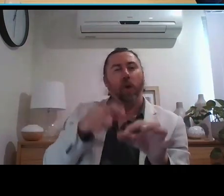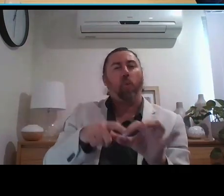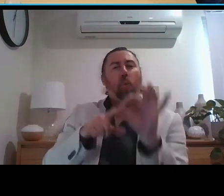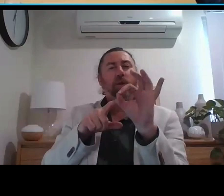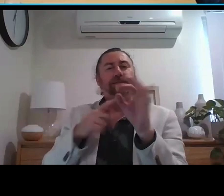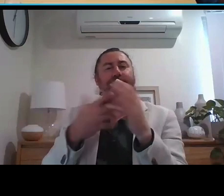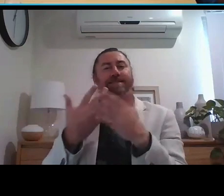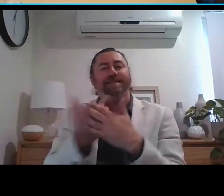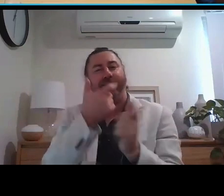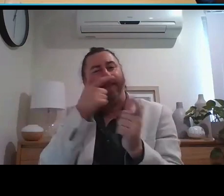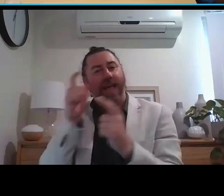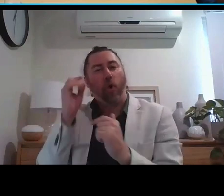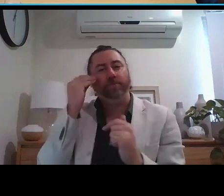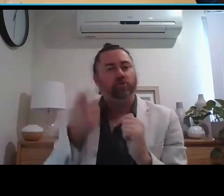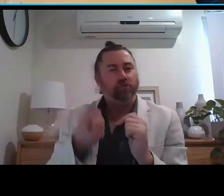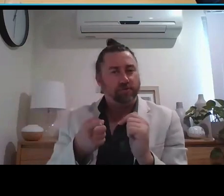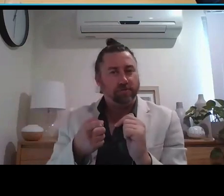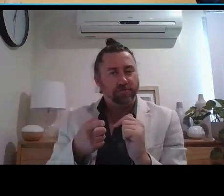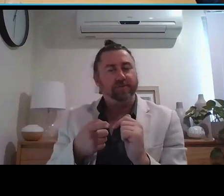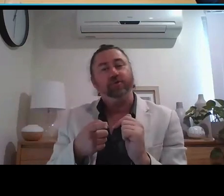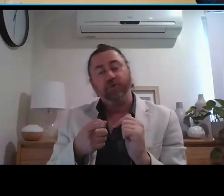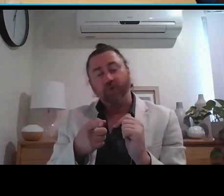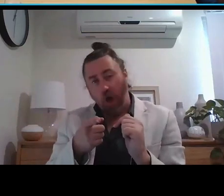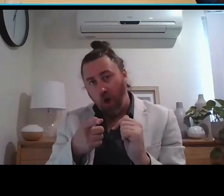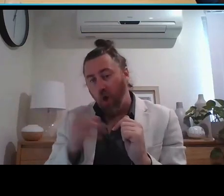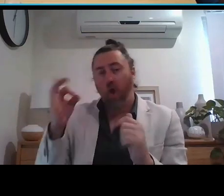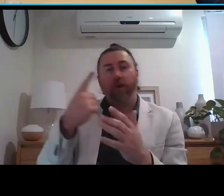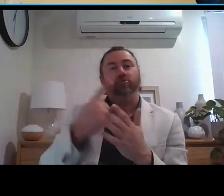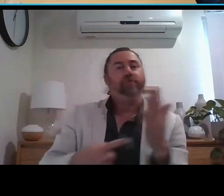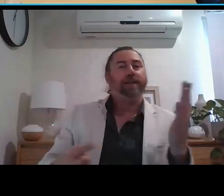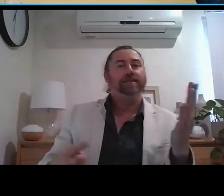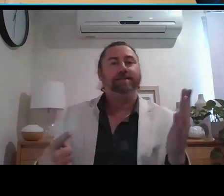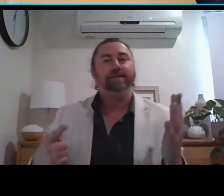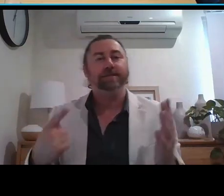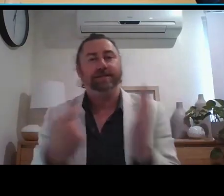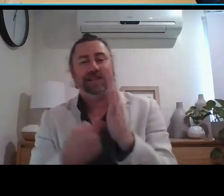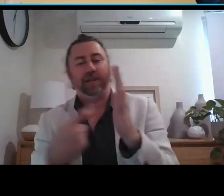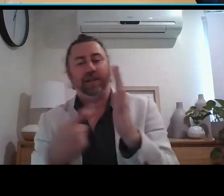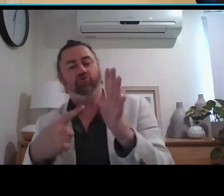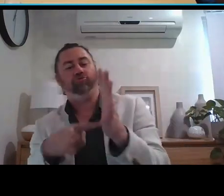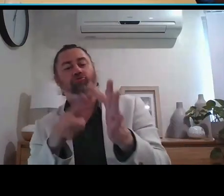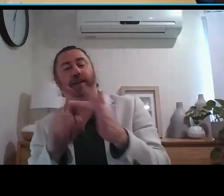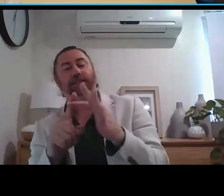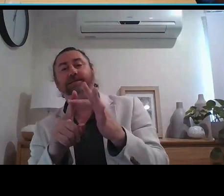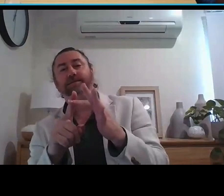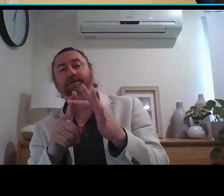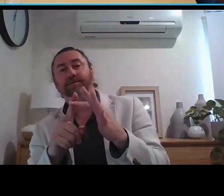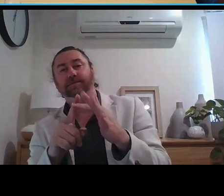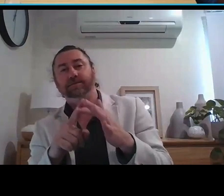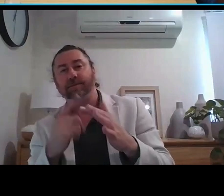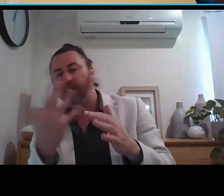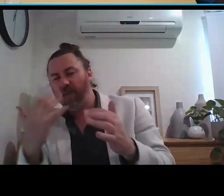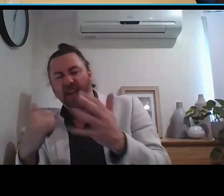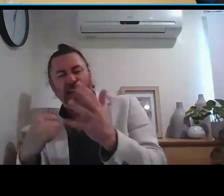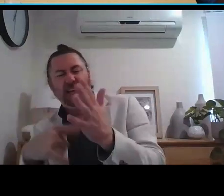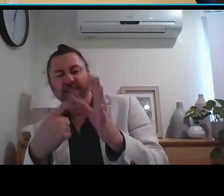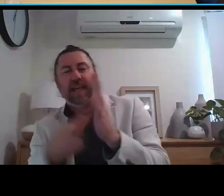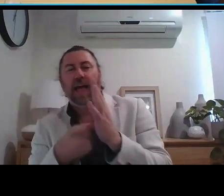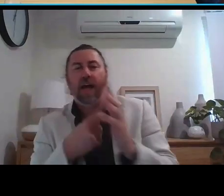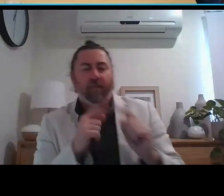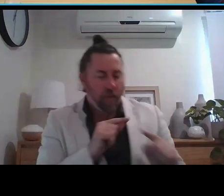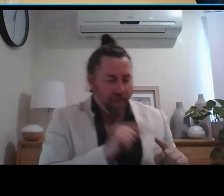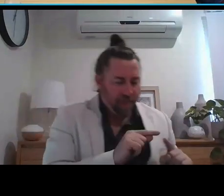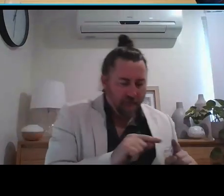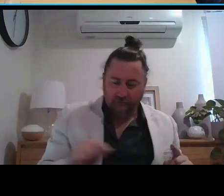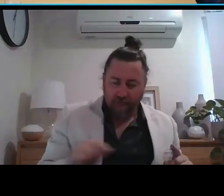so beyond having an overall rating with an overall rating of stars and subcategories,